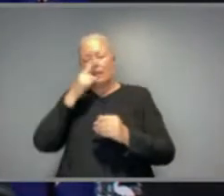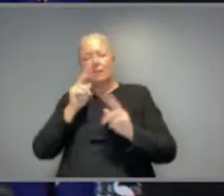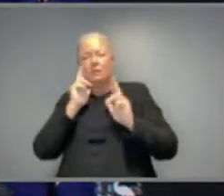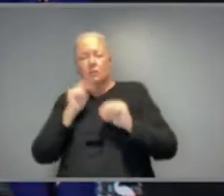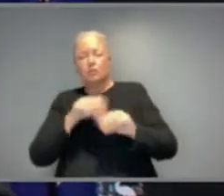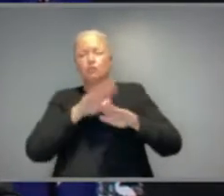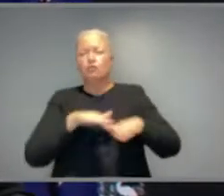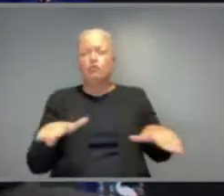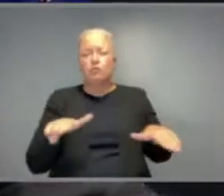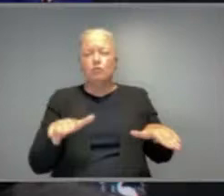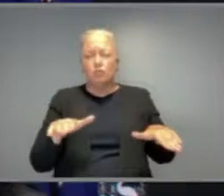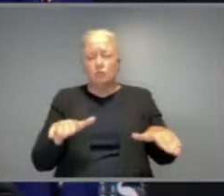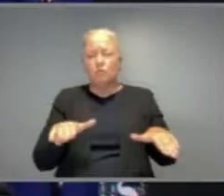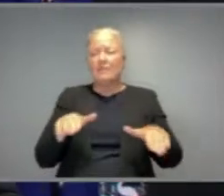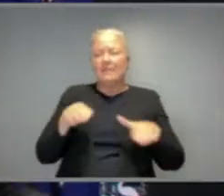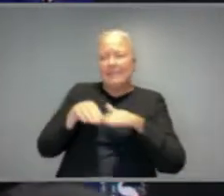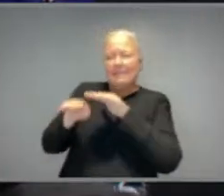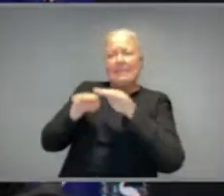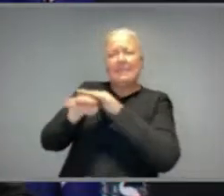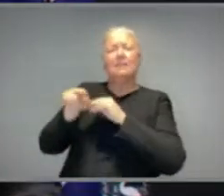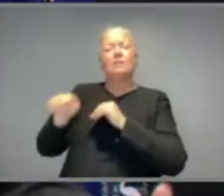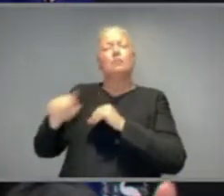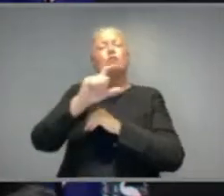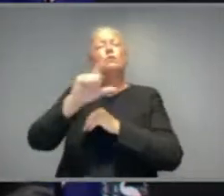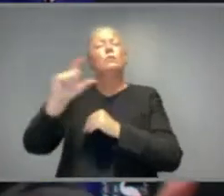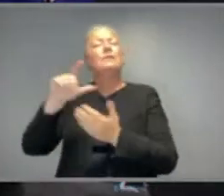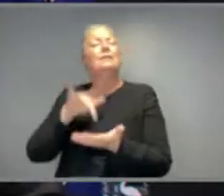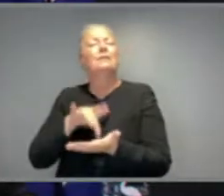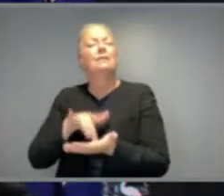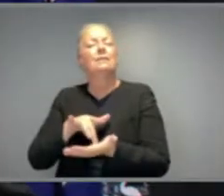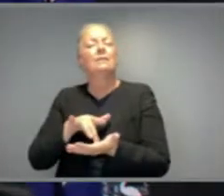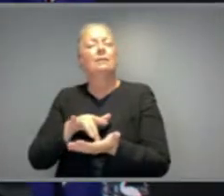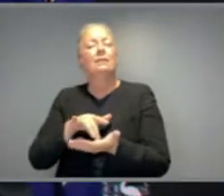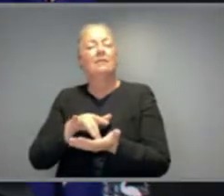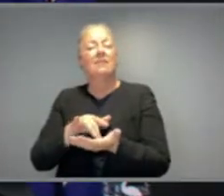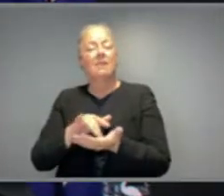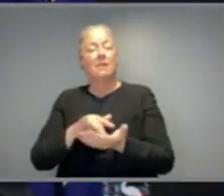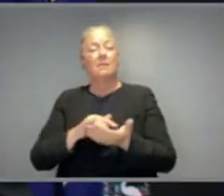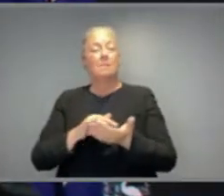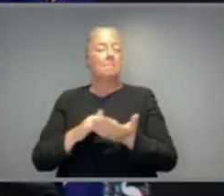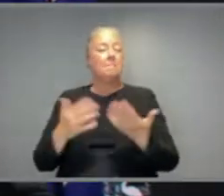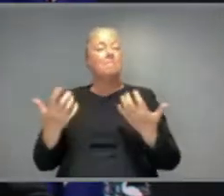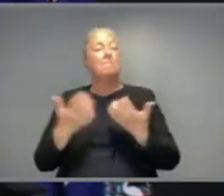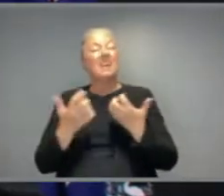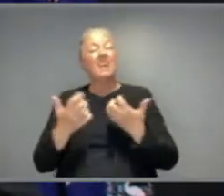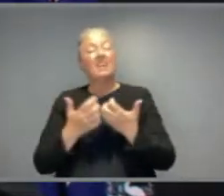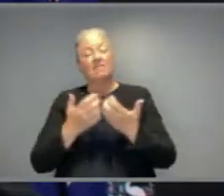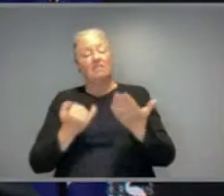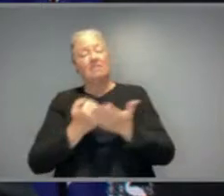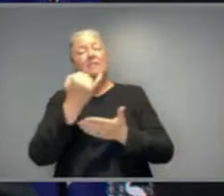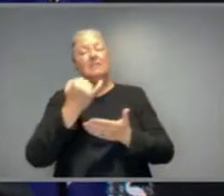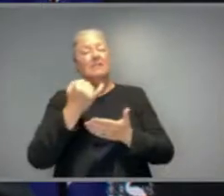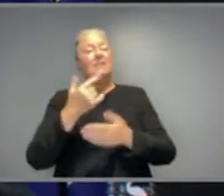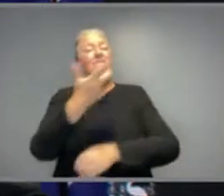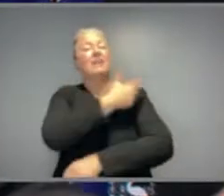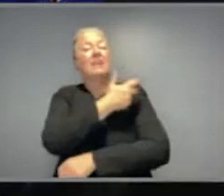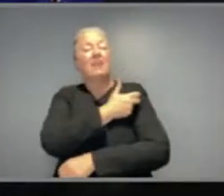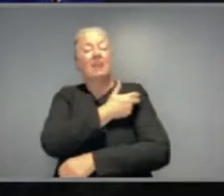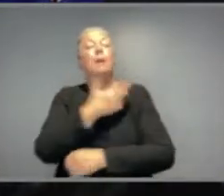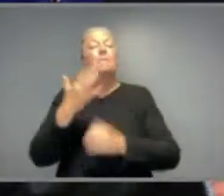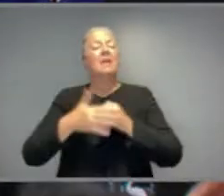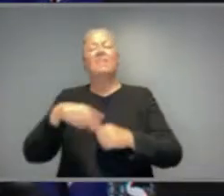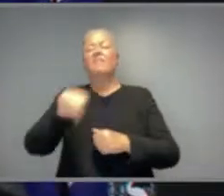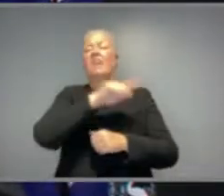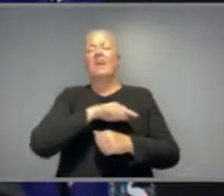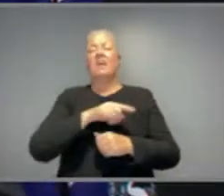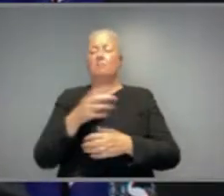into those childcare centres. Now, many of those who are very opposed to vaccinations, they just didn't put their children in childcare facilities. That's